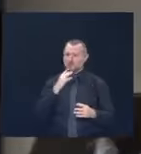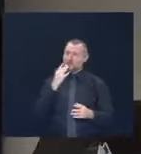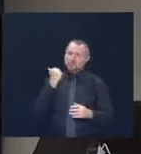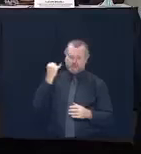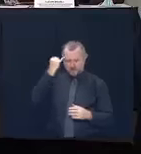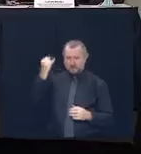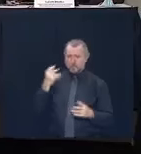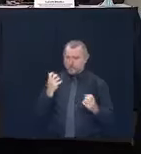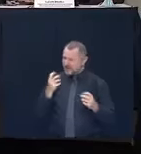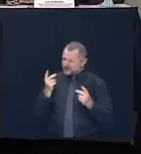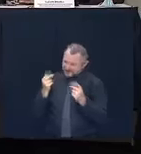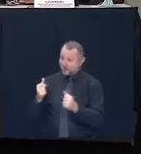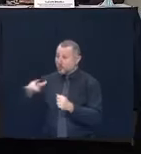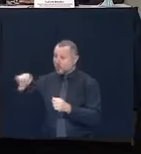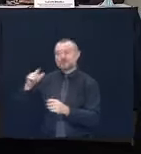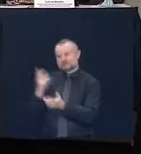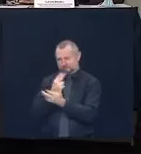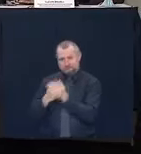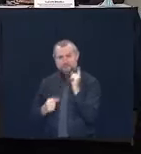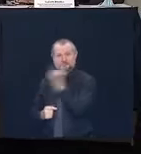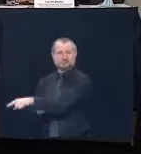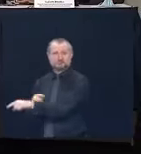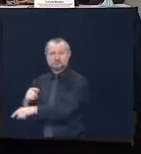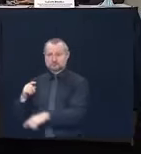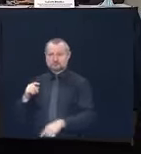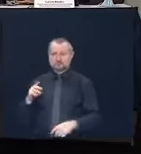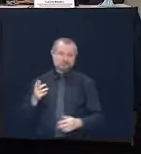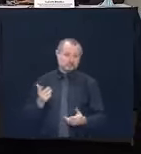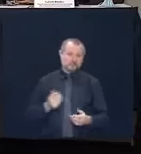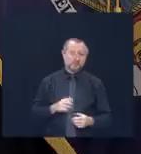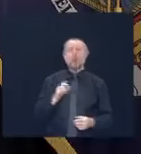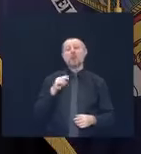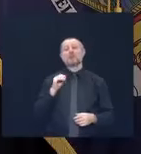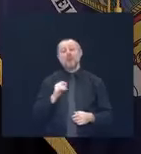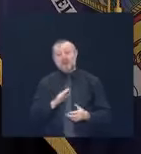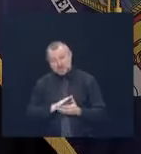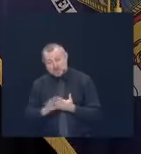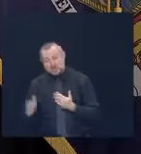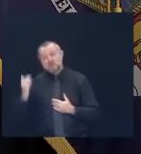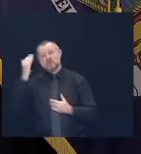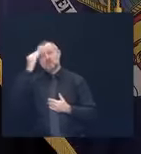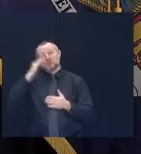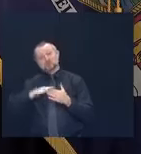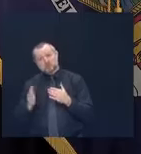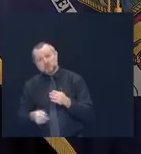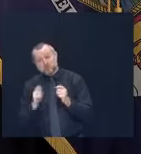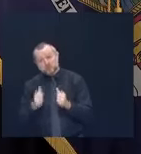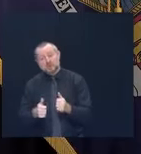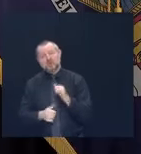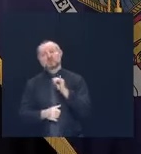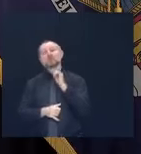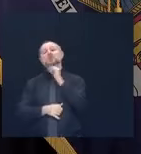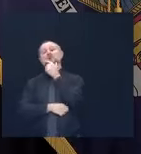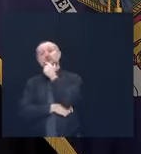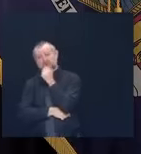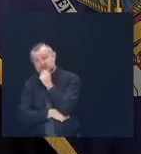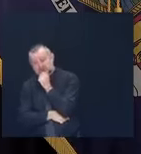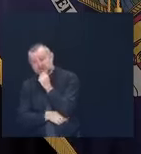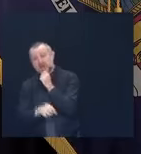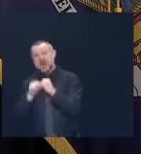sense. Yeah, it's nice to know quickly. But then again, the antigen test in New York City wouldn't even count.